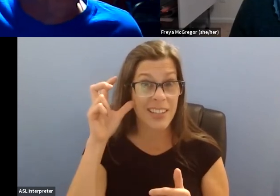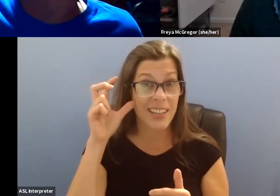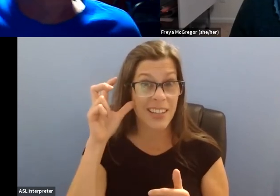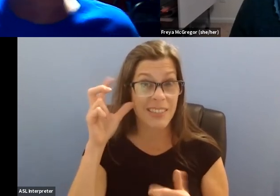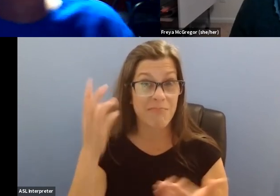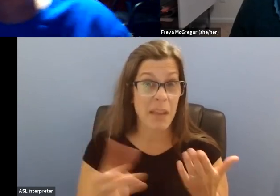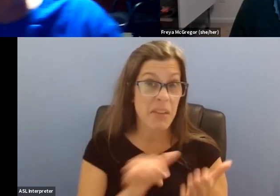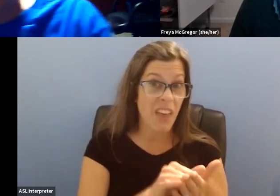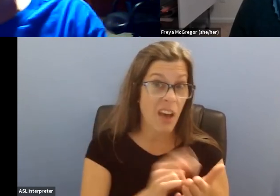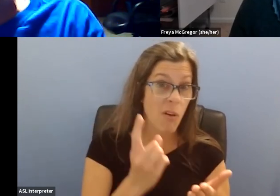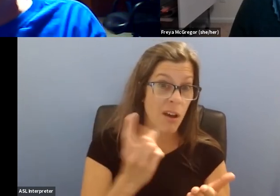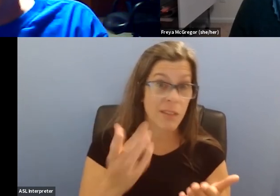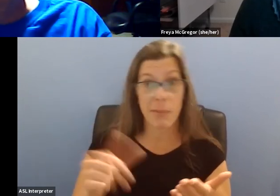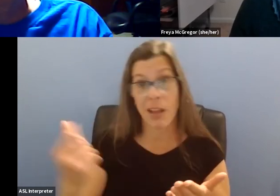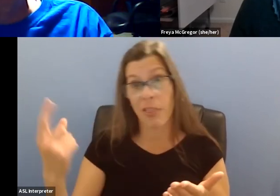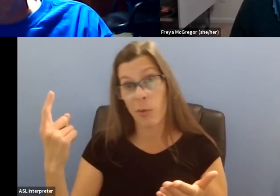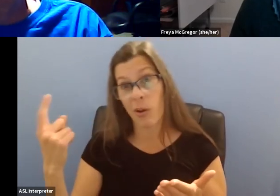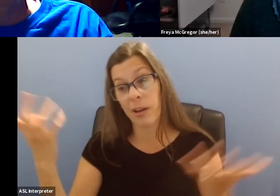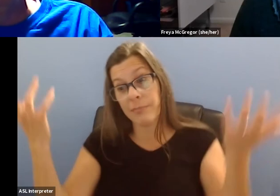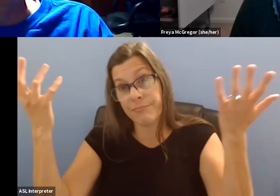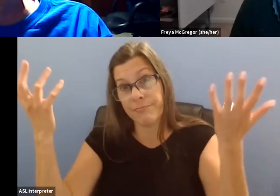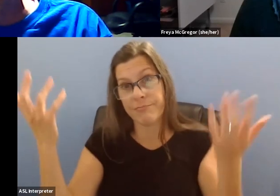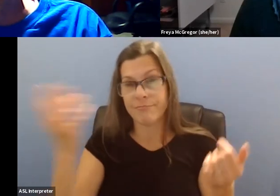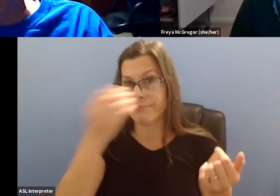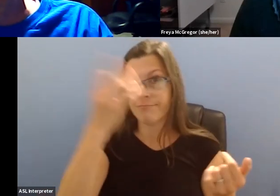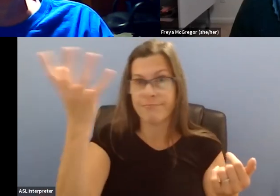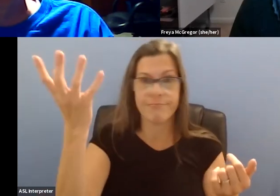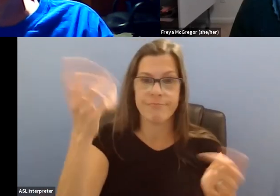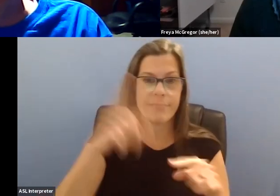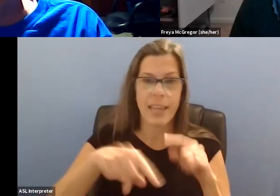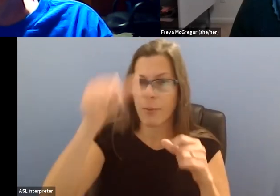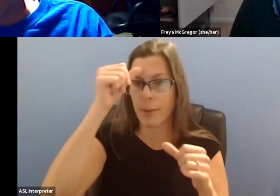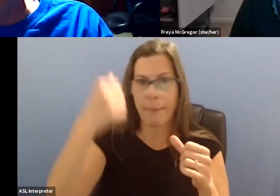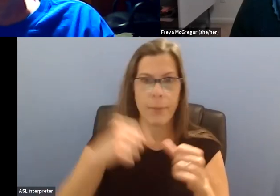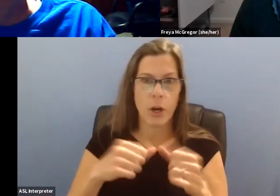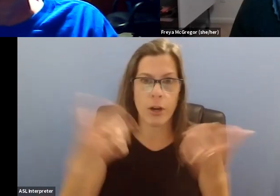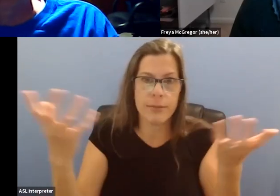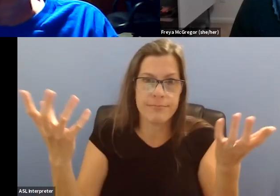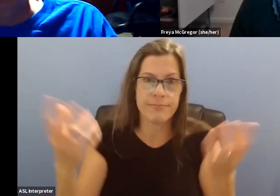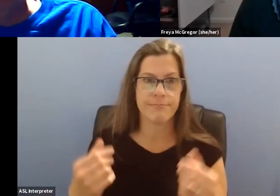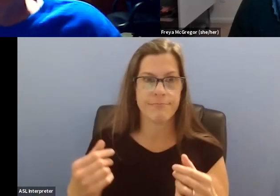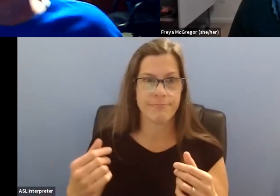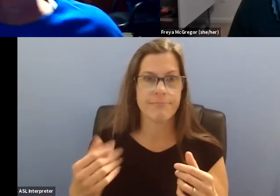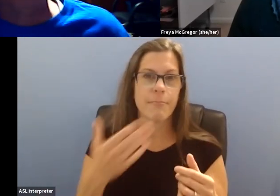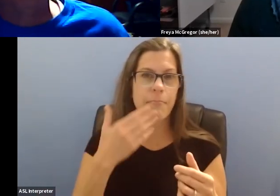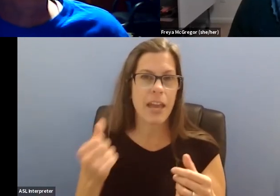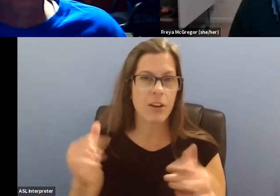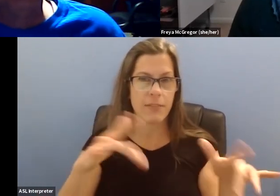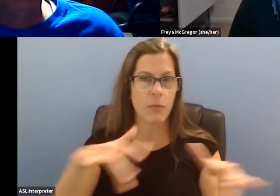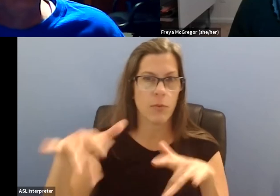might've been it. Maybe that wasn't it. So I'm much better off if I actually record the sound so that I have something to compare it to.